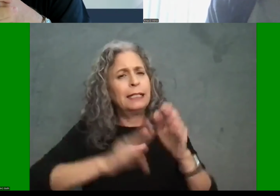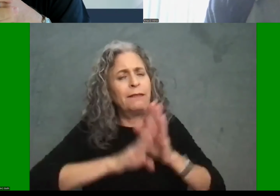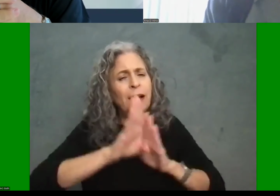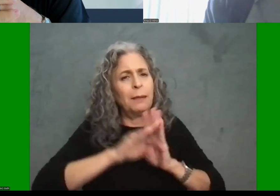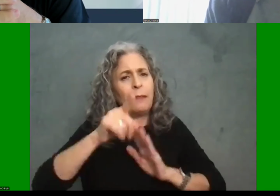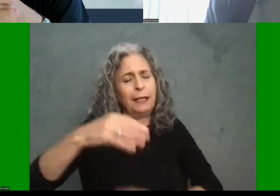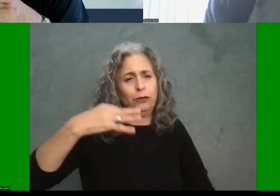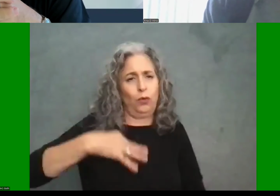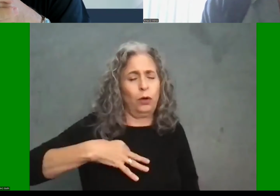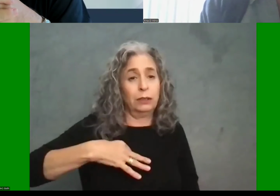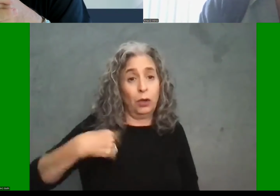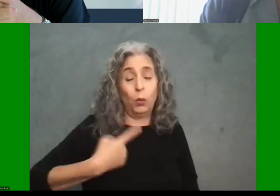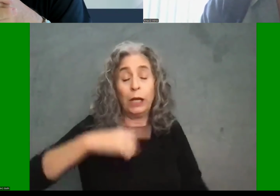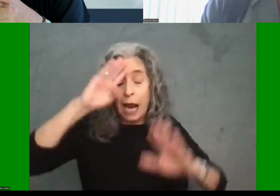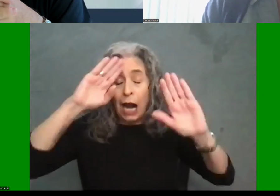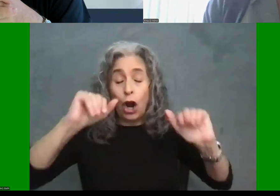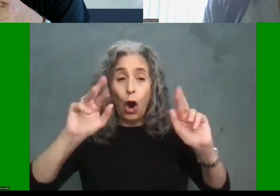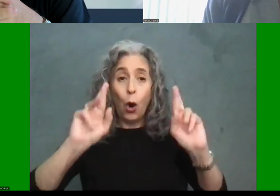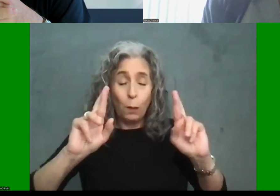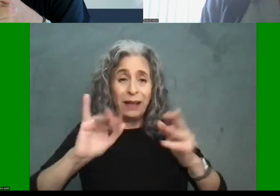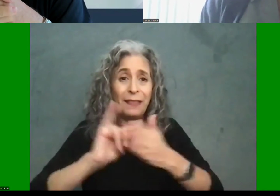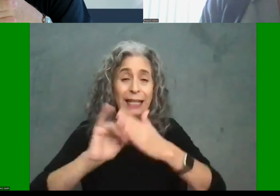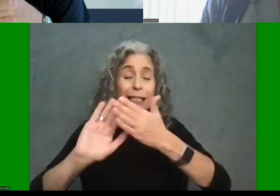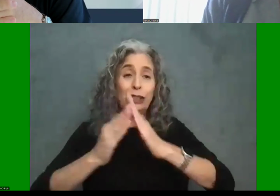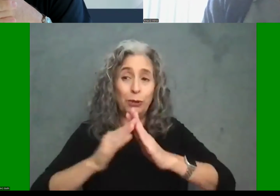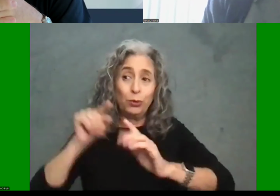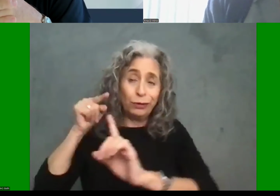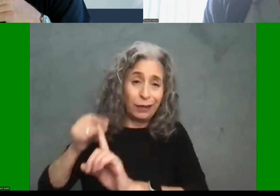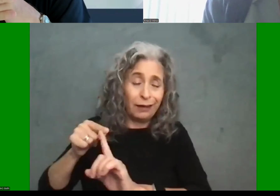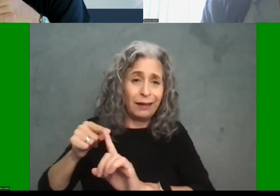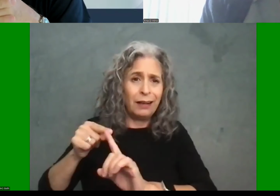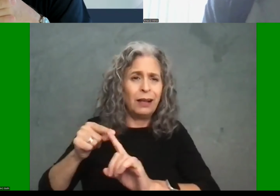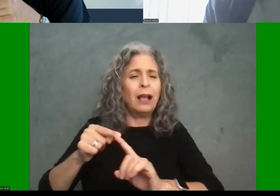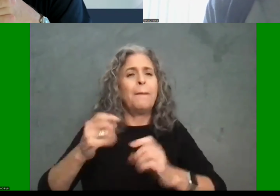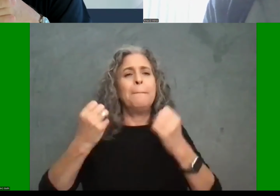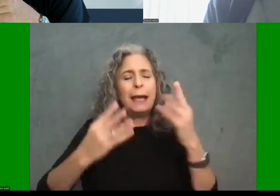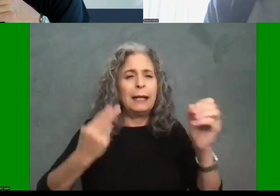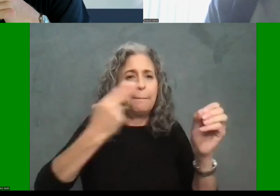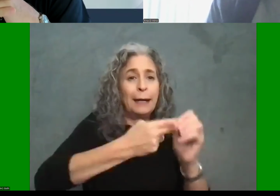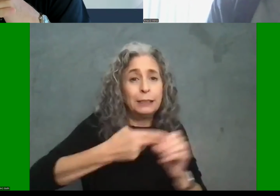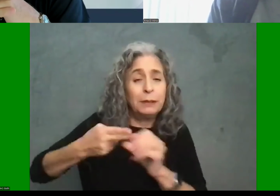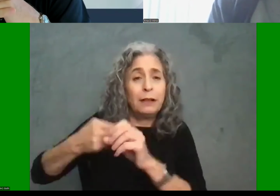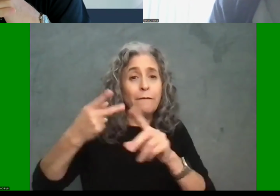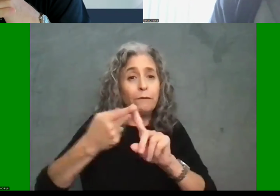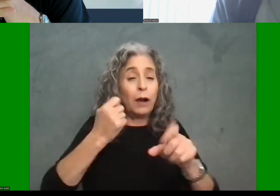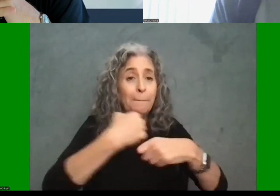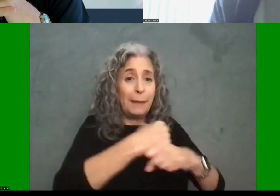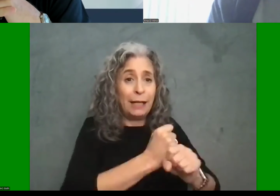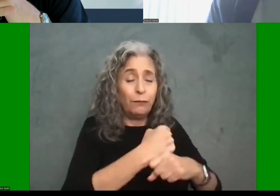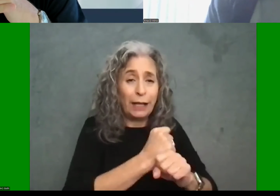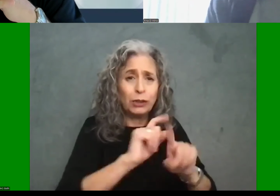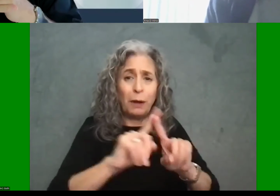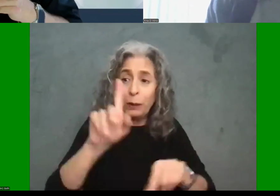these scores, we hope that it is the community. There's going to be a lot of participation from the manufacturers, but we need